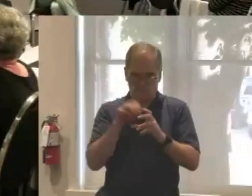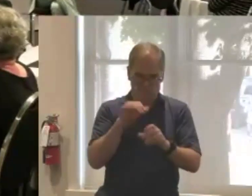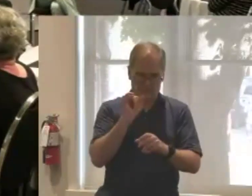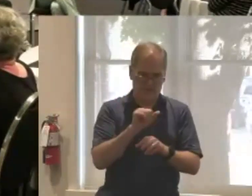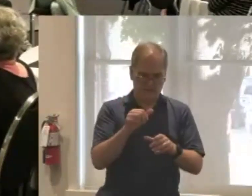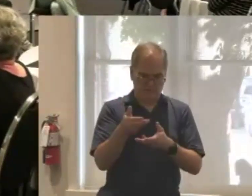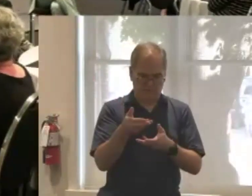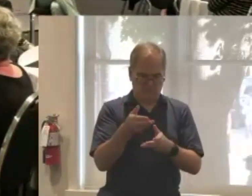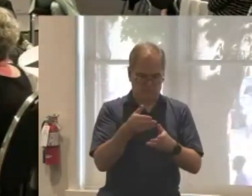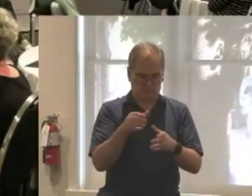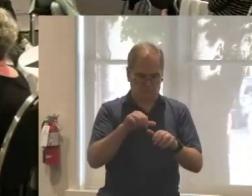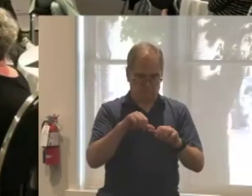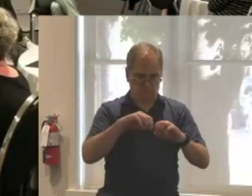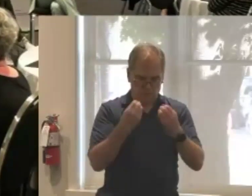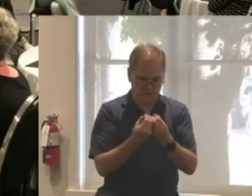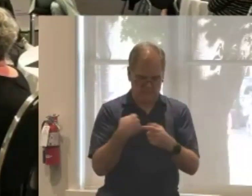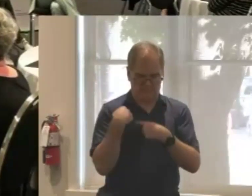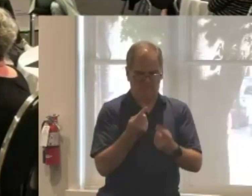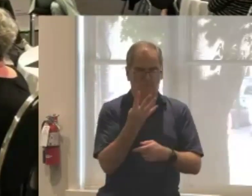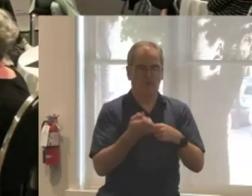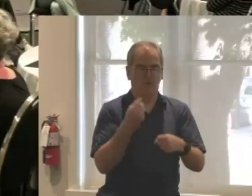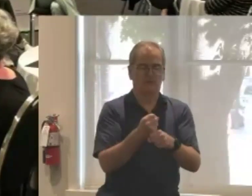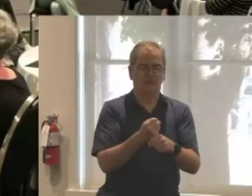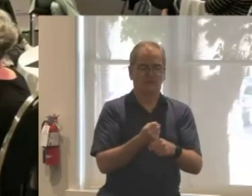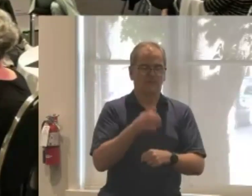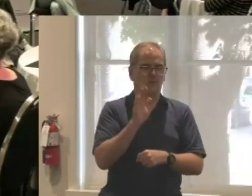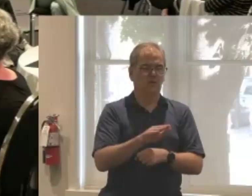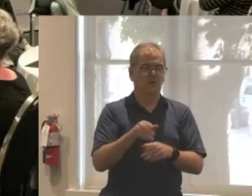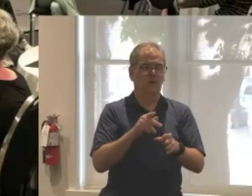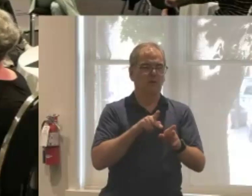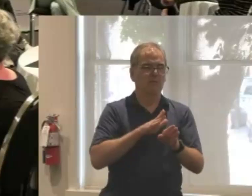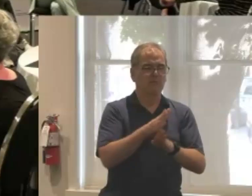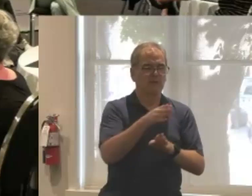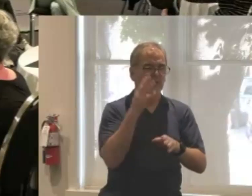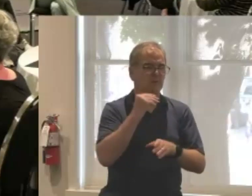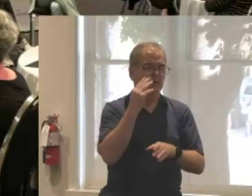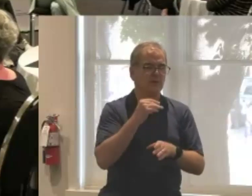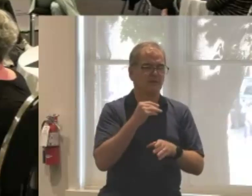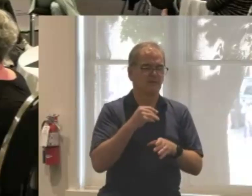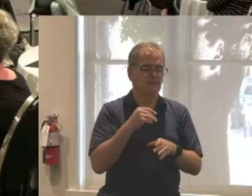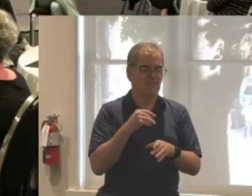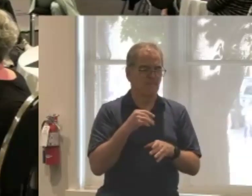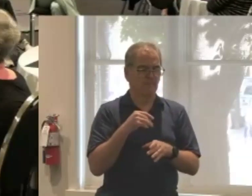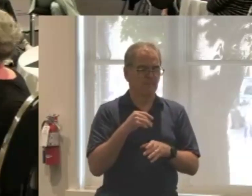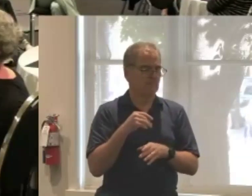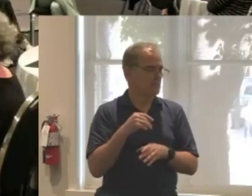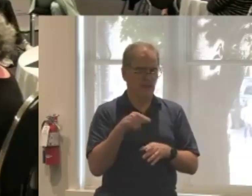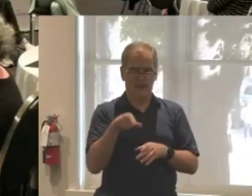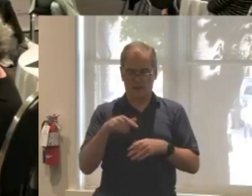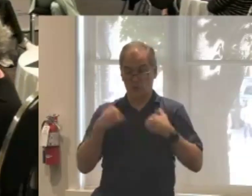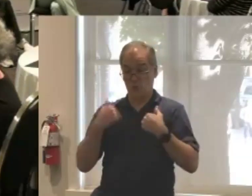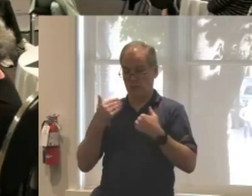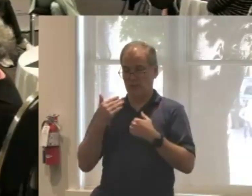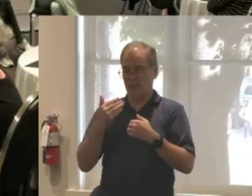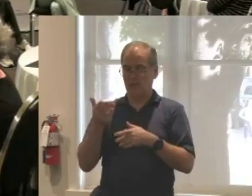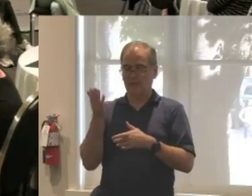Her professional experience has included roles at Abuse Never Becomes Us,